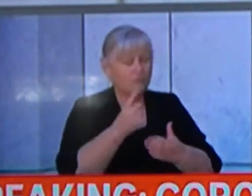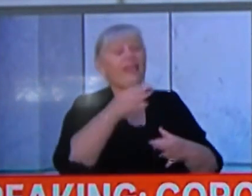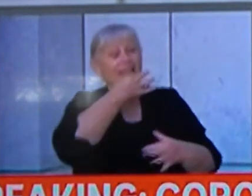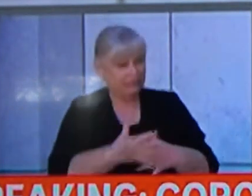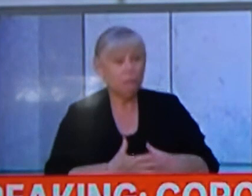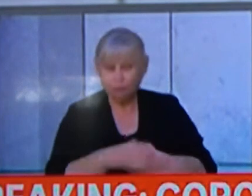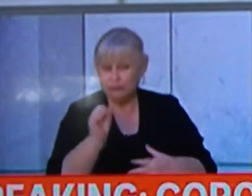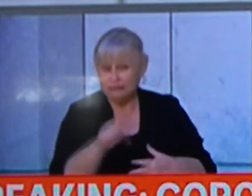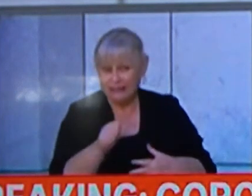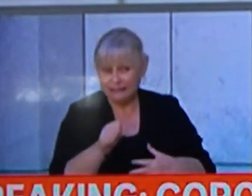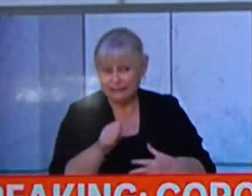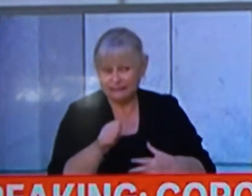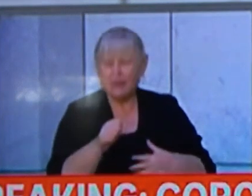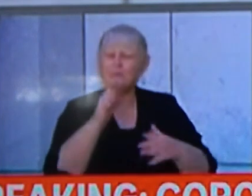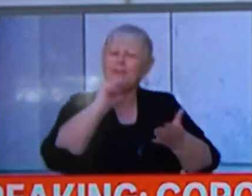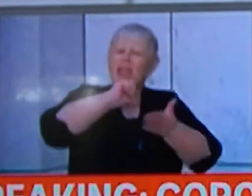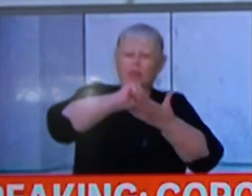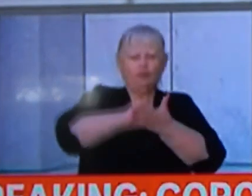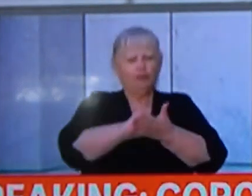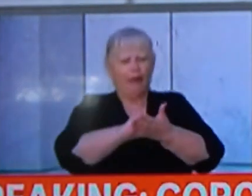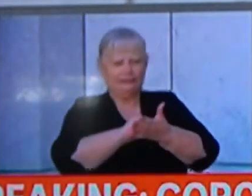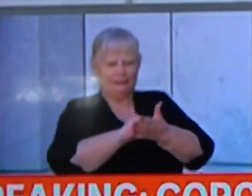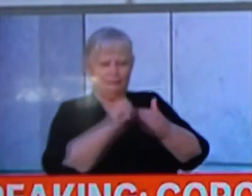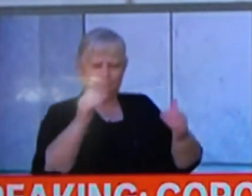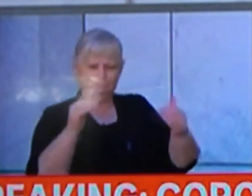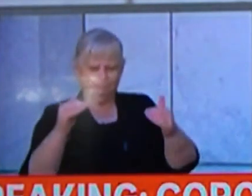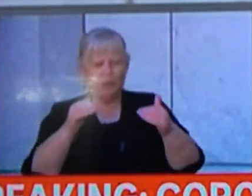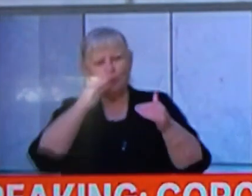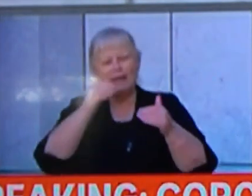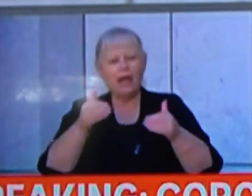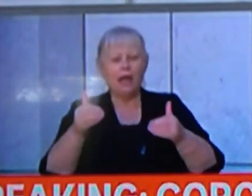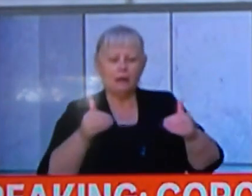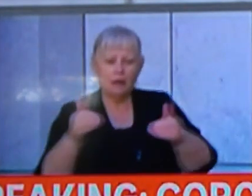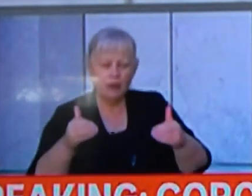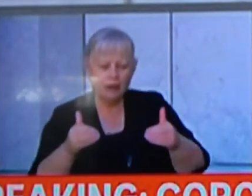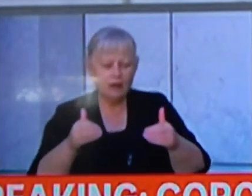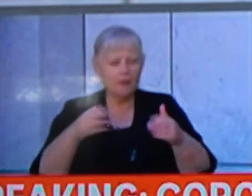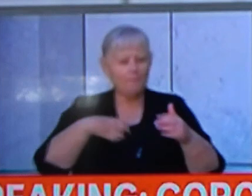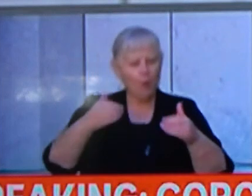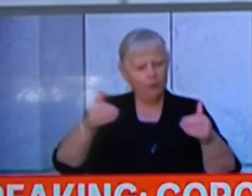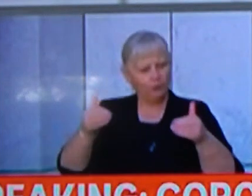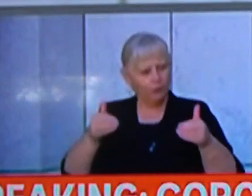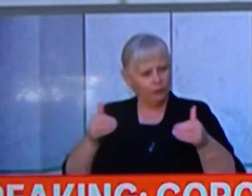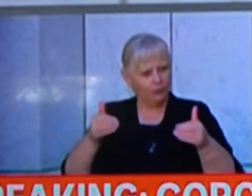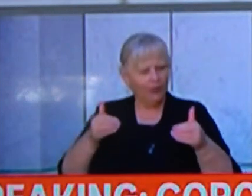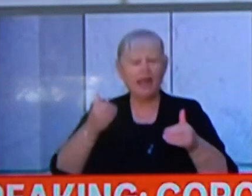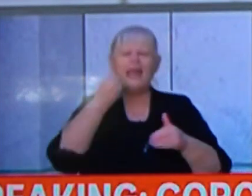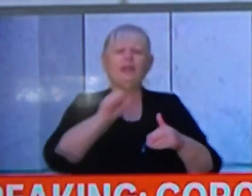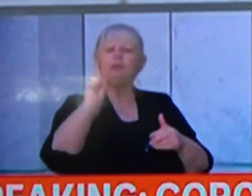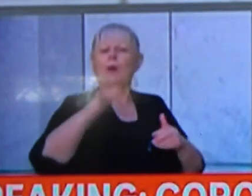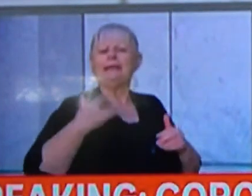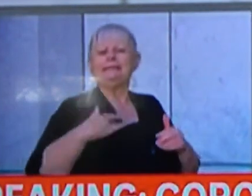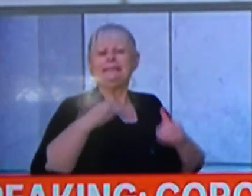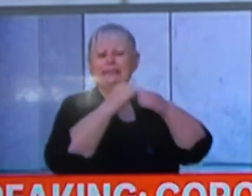temporary, are proportionate, are scalable, and are using our existing systems.